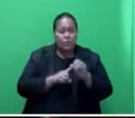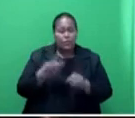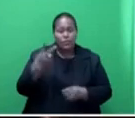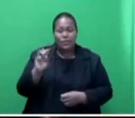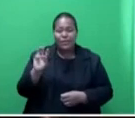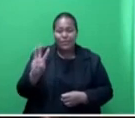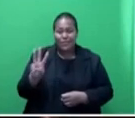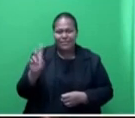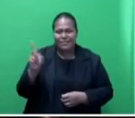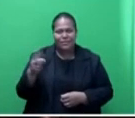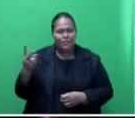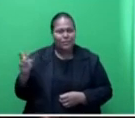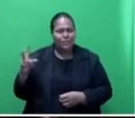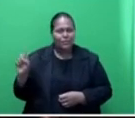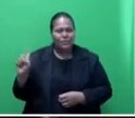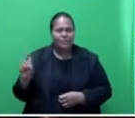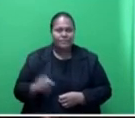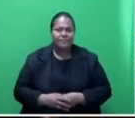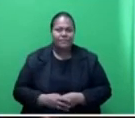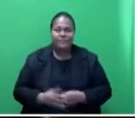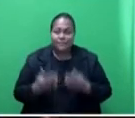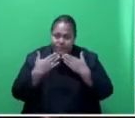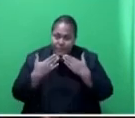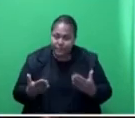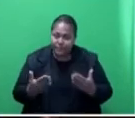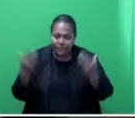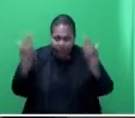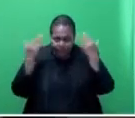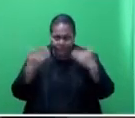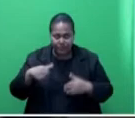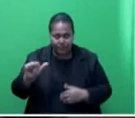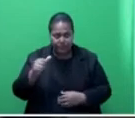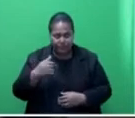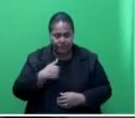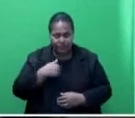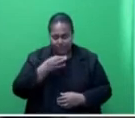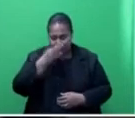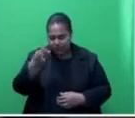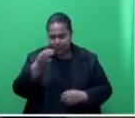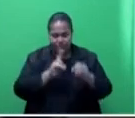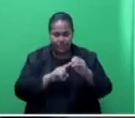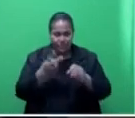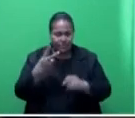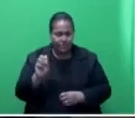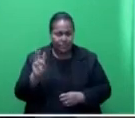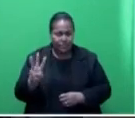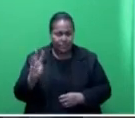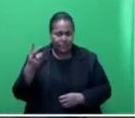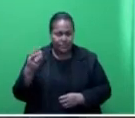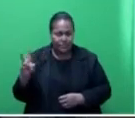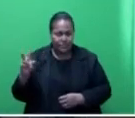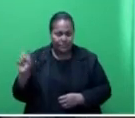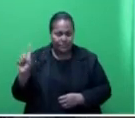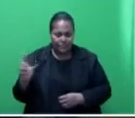You have the floor, sir. Thank you, Honourable Speaker, sir, for allowing me to ask question 23 of 2021 under